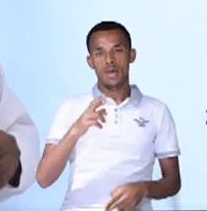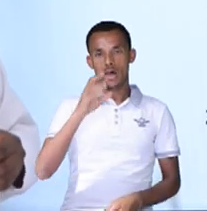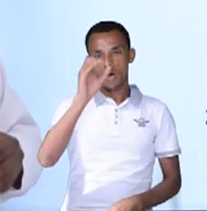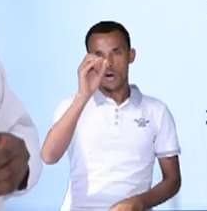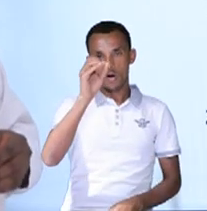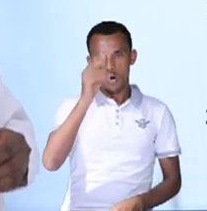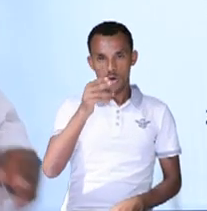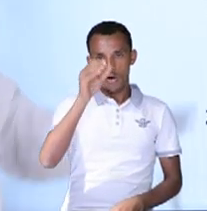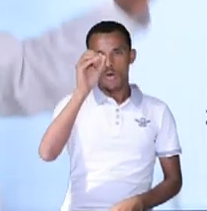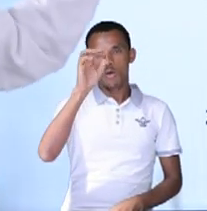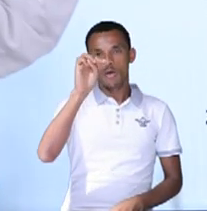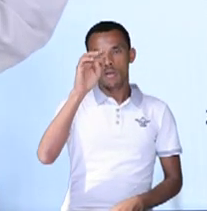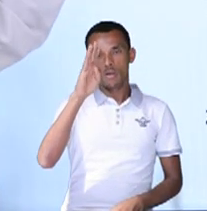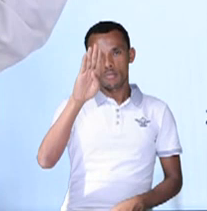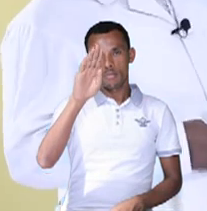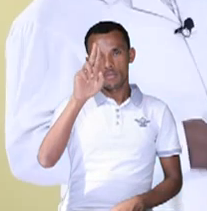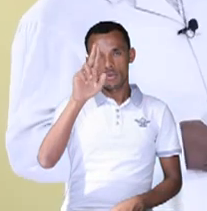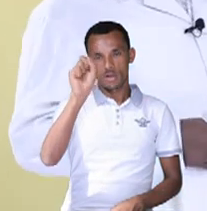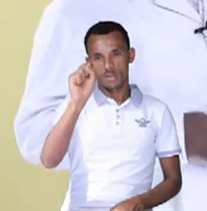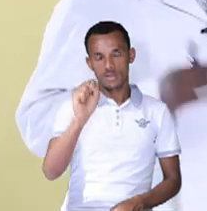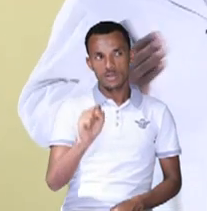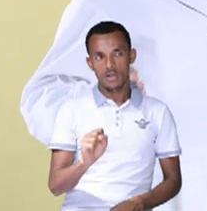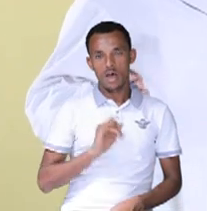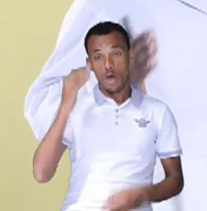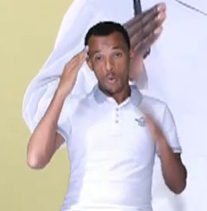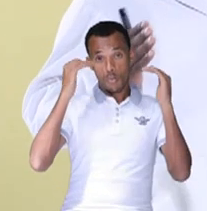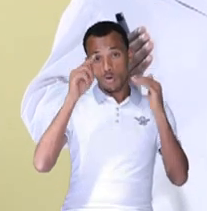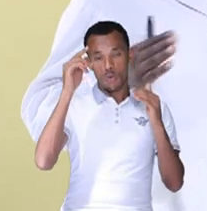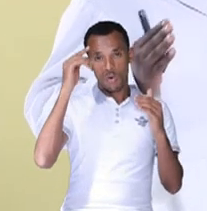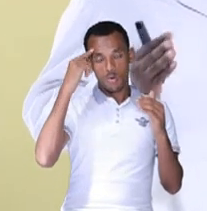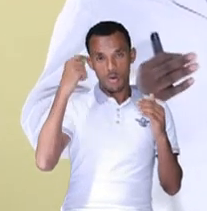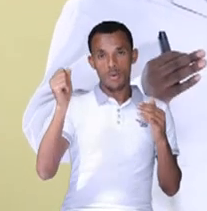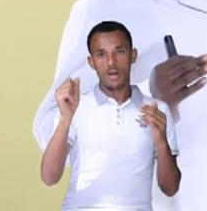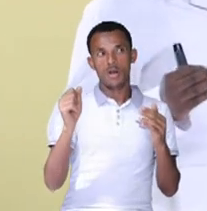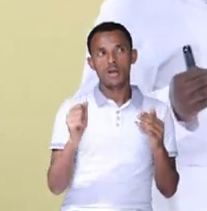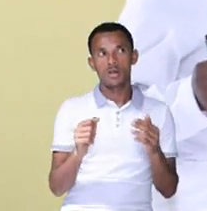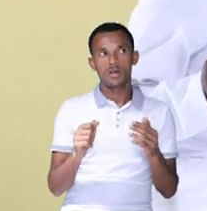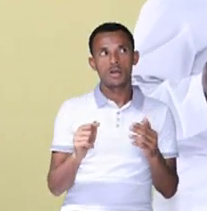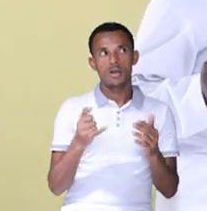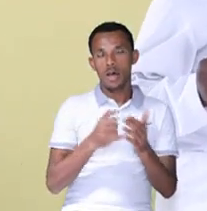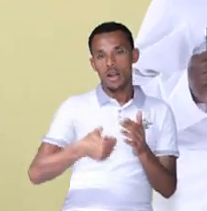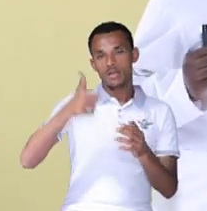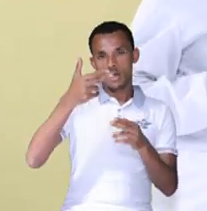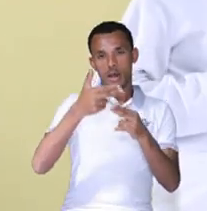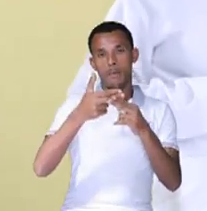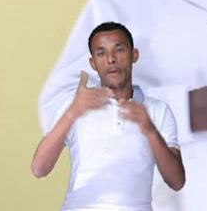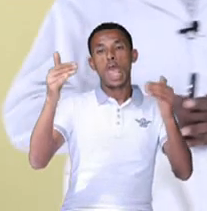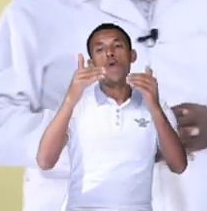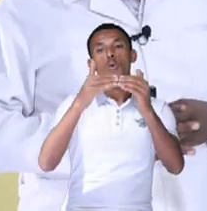I hope you remember. Rhombus, another name of rhombus is lozenge or